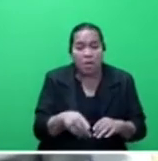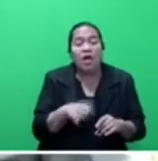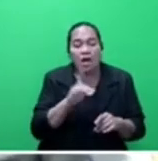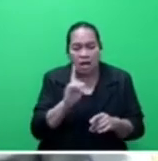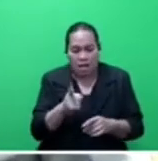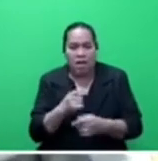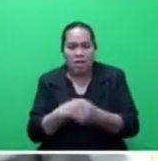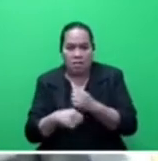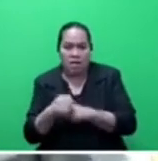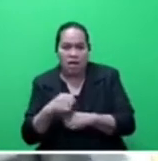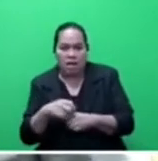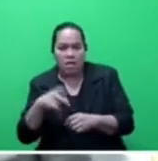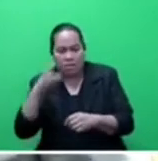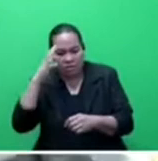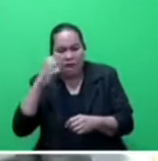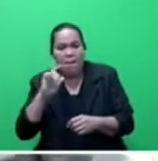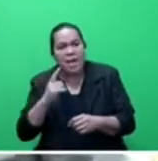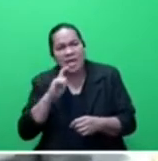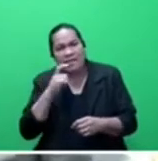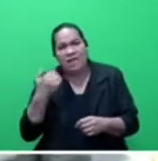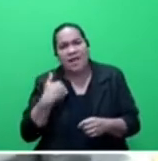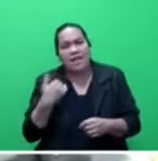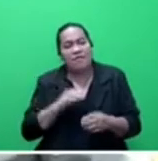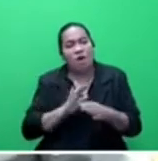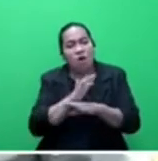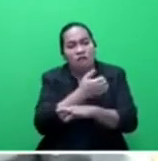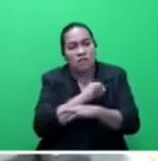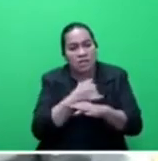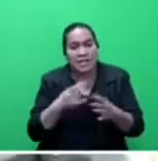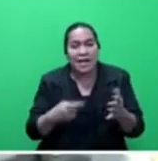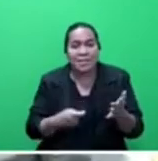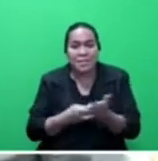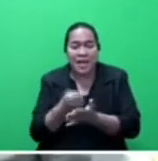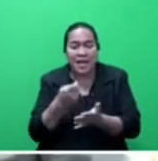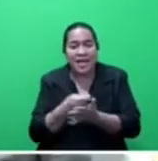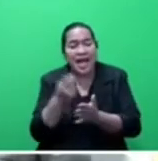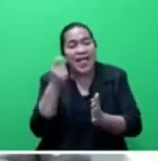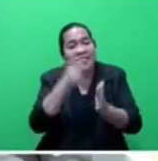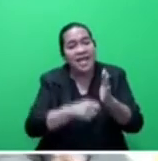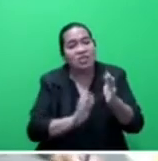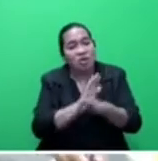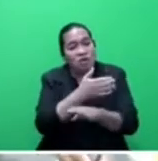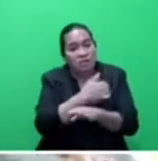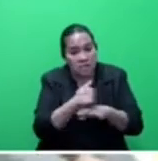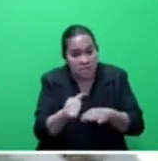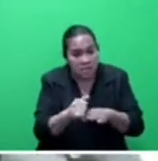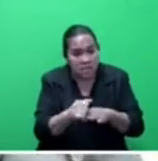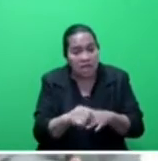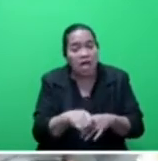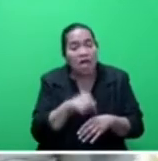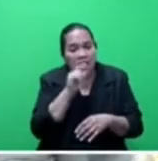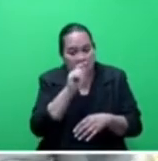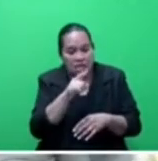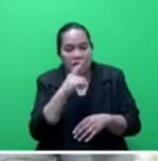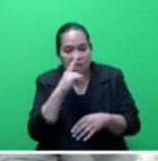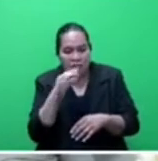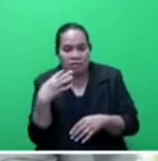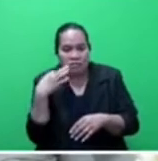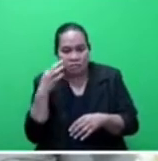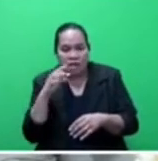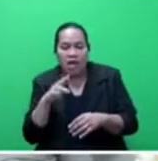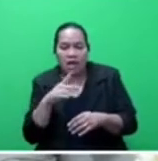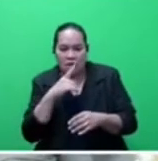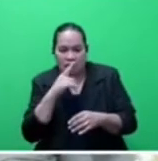citizen, and if residing overseas and paying tax overseas, that citizen is also eligible for capital gains